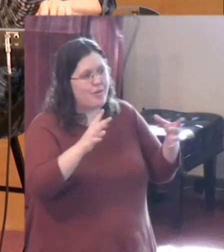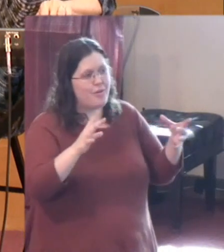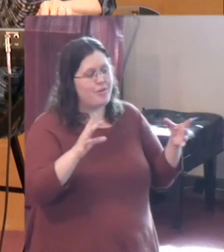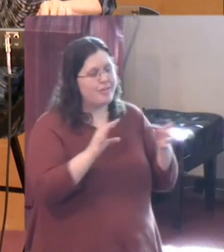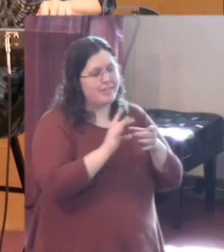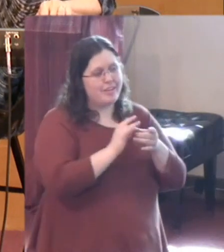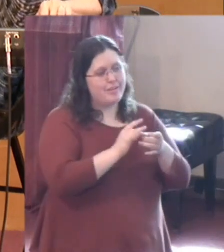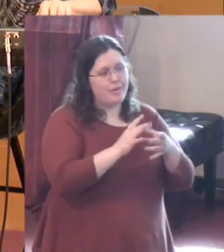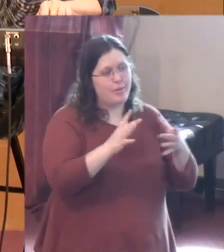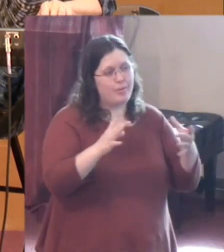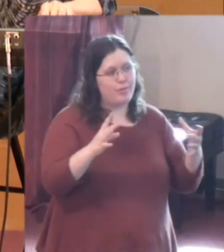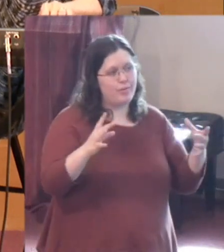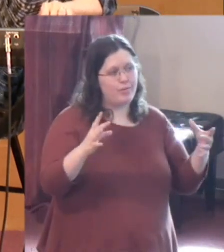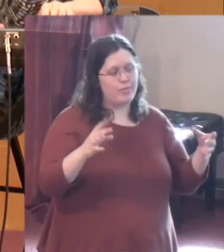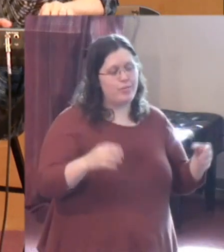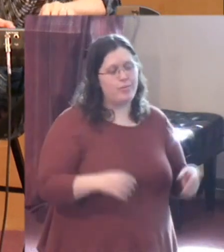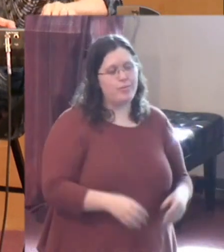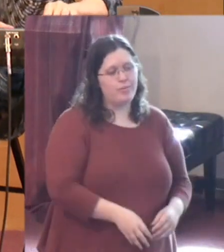go.